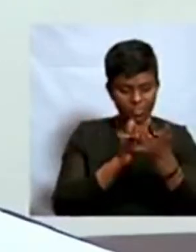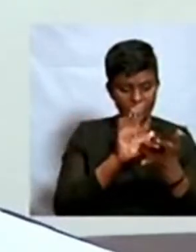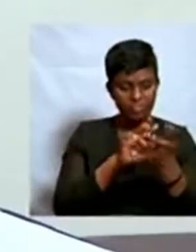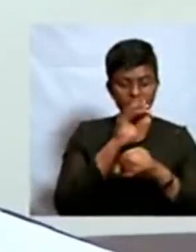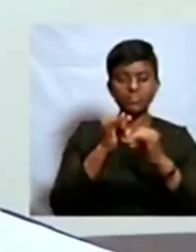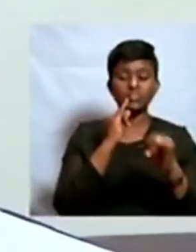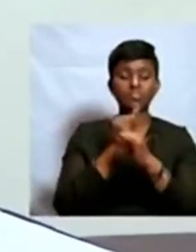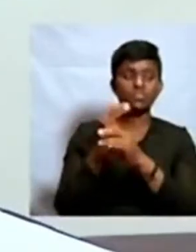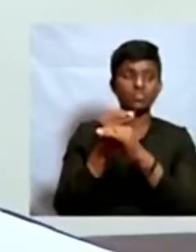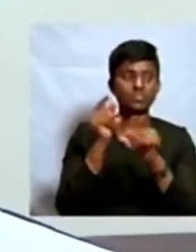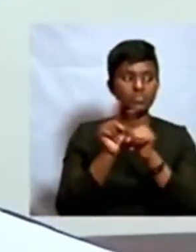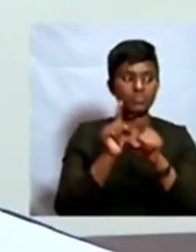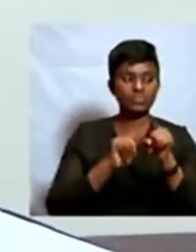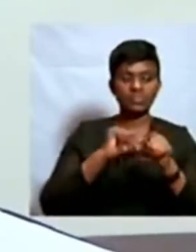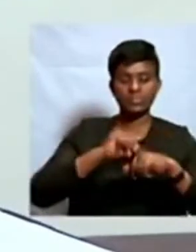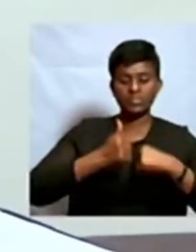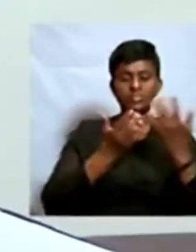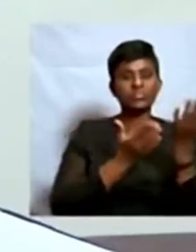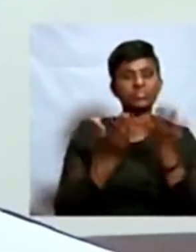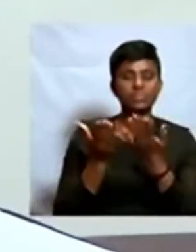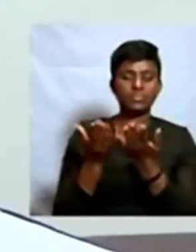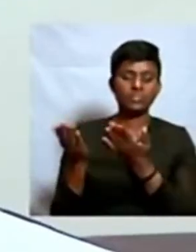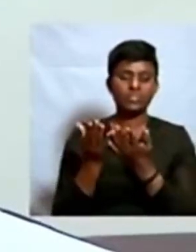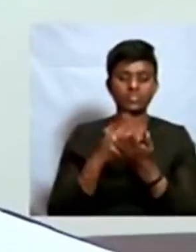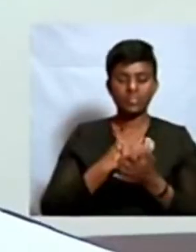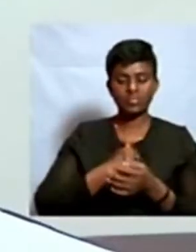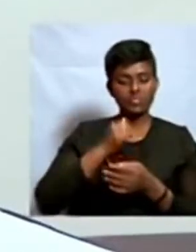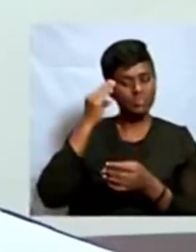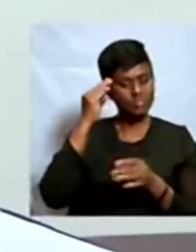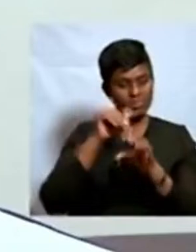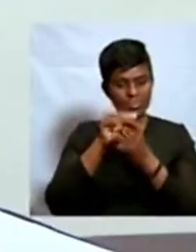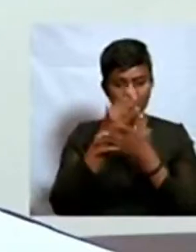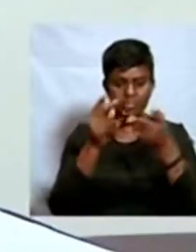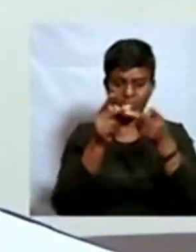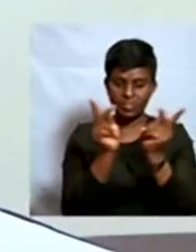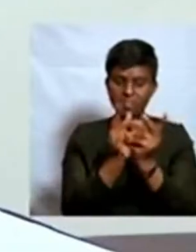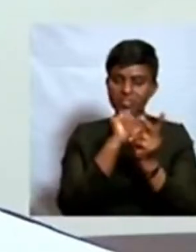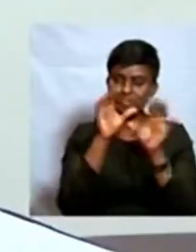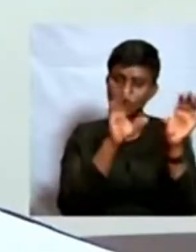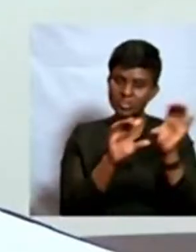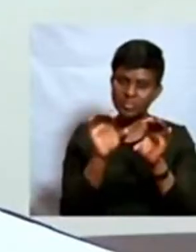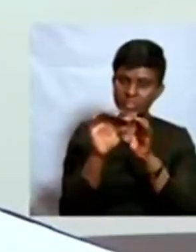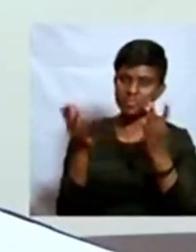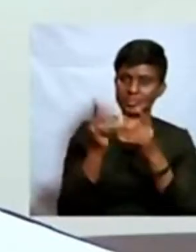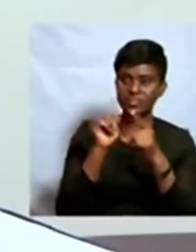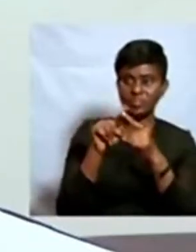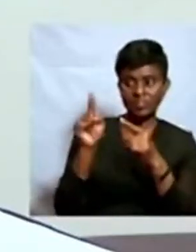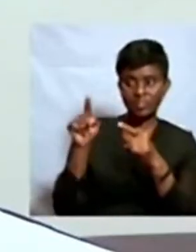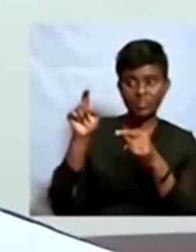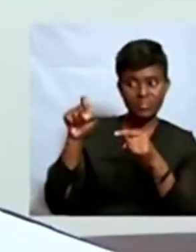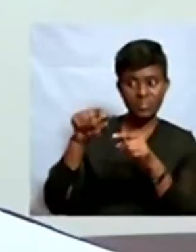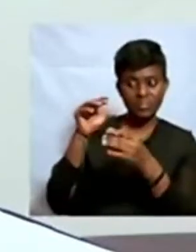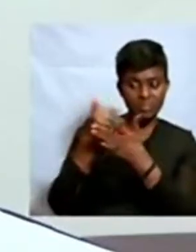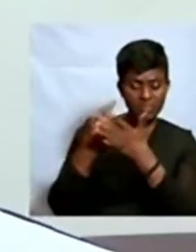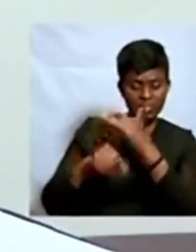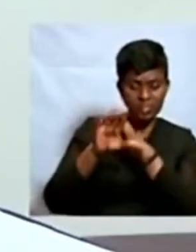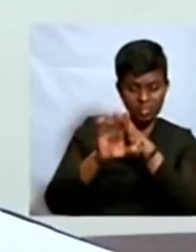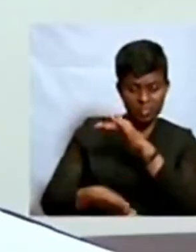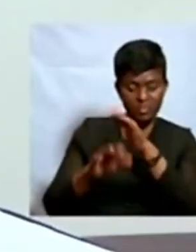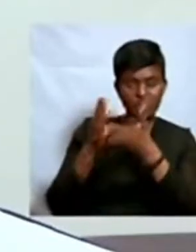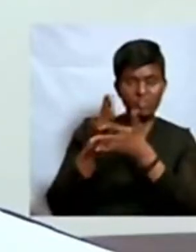international standards to our services. I know in some parts they don't do it, but it is required under